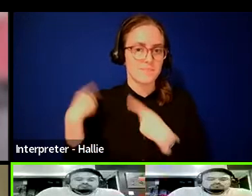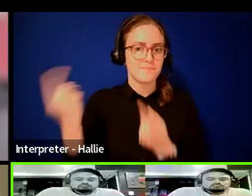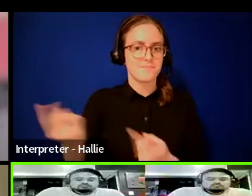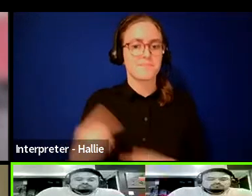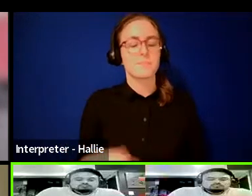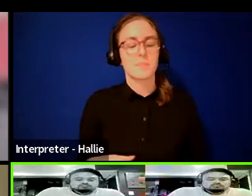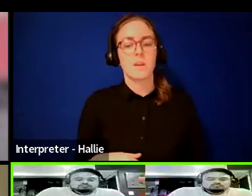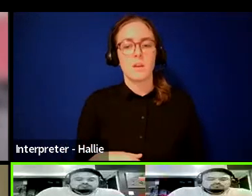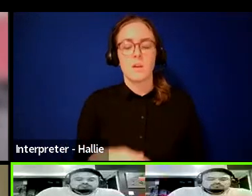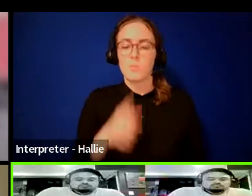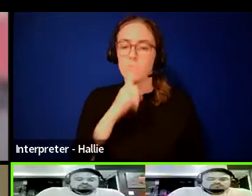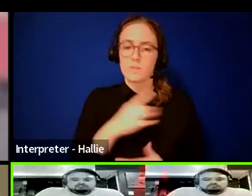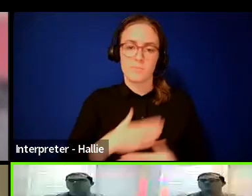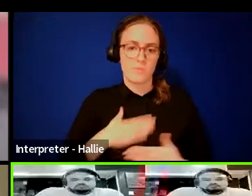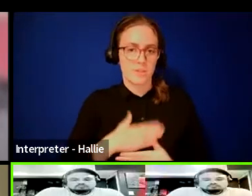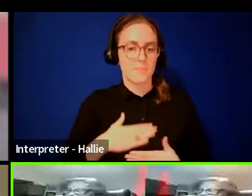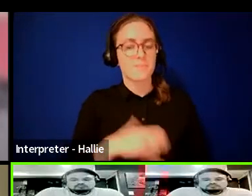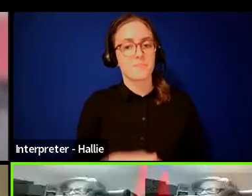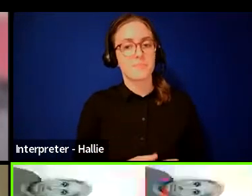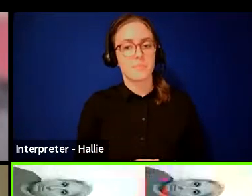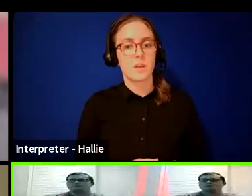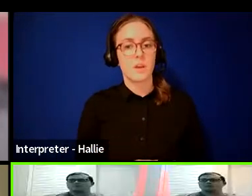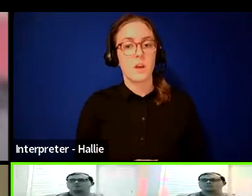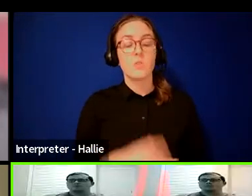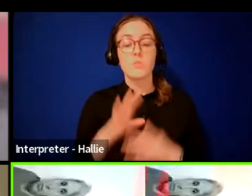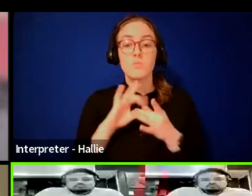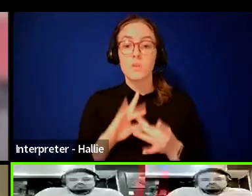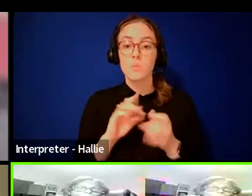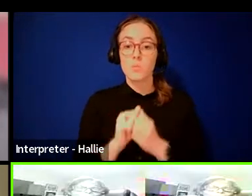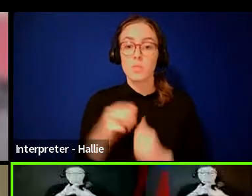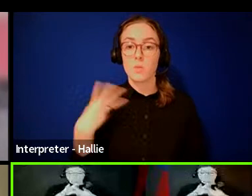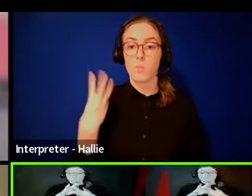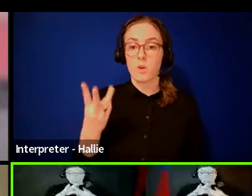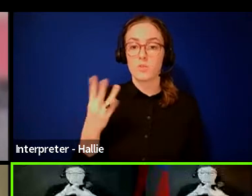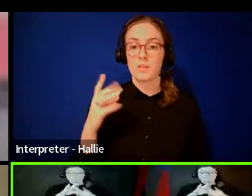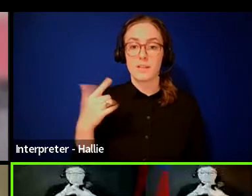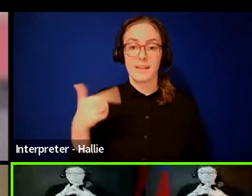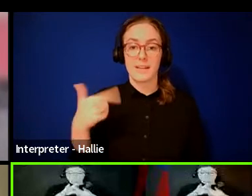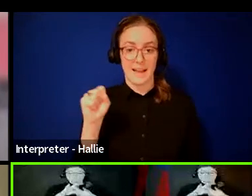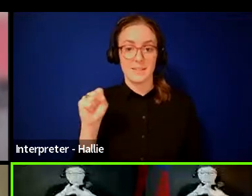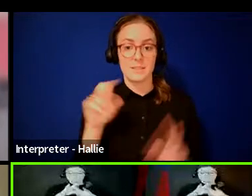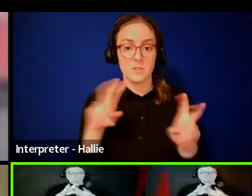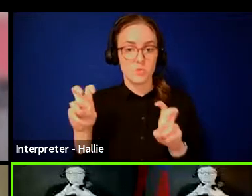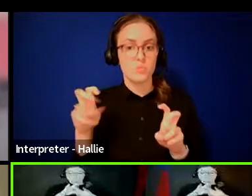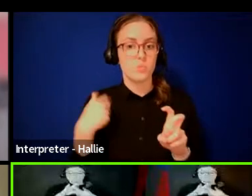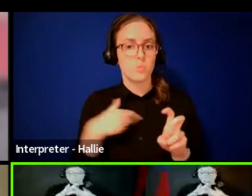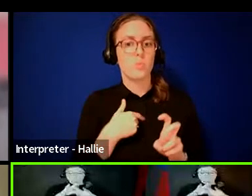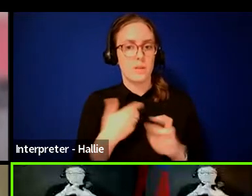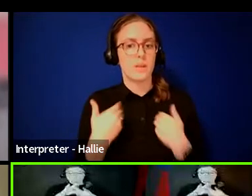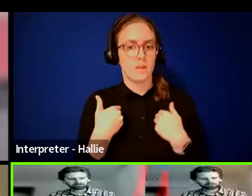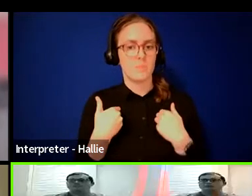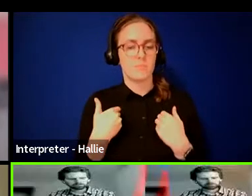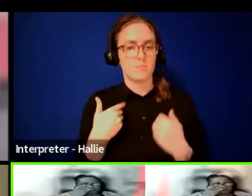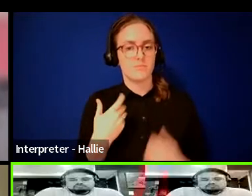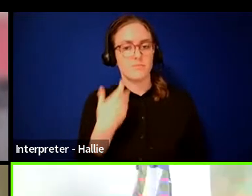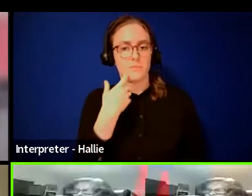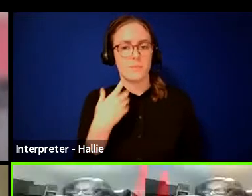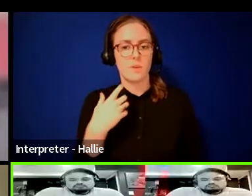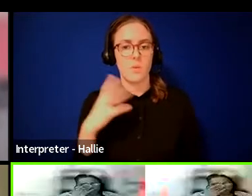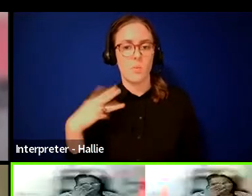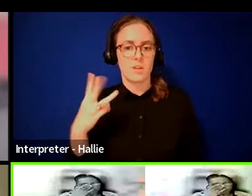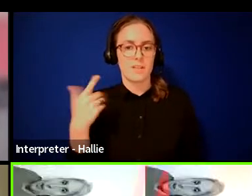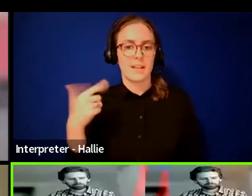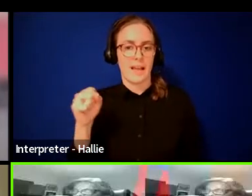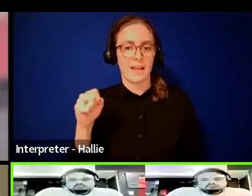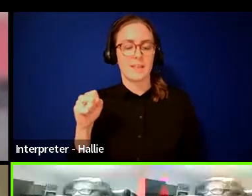Regarding the Washington gas issue, we had there was a Washington gas emergency that affected